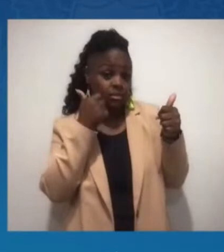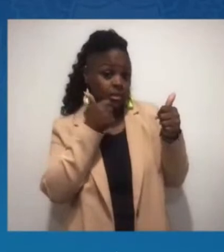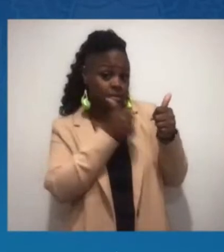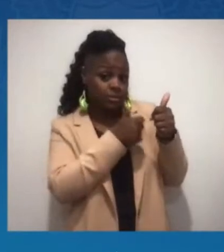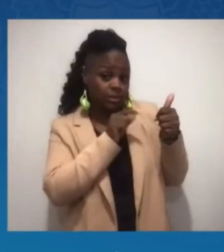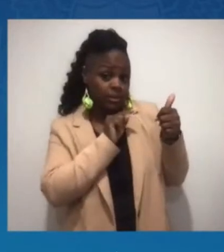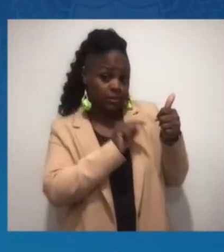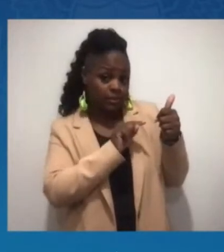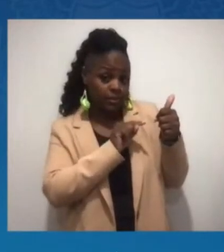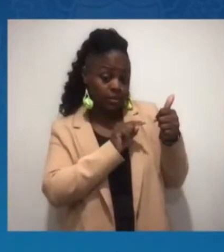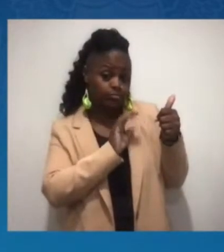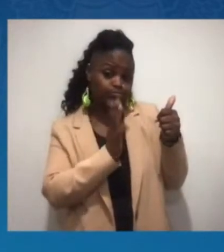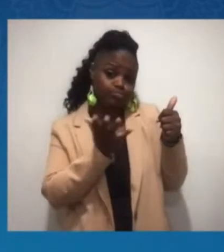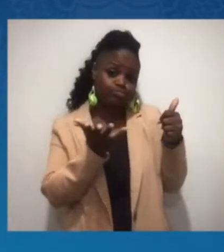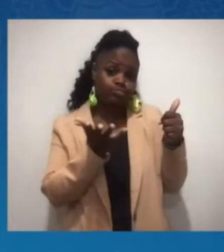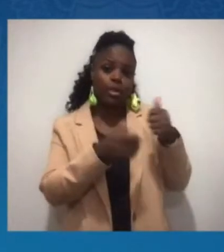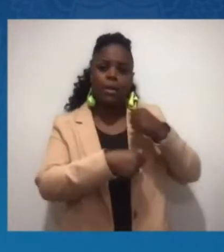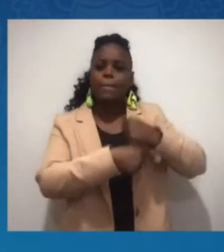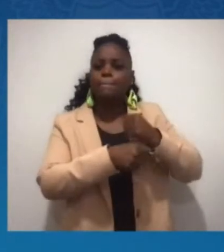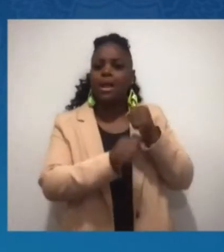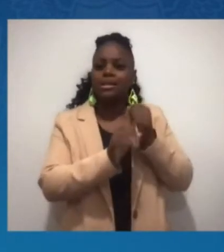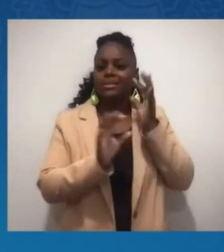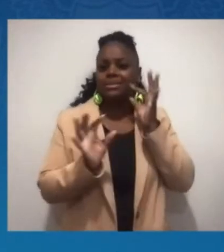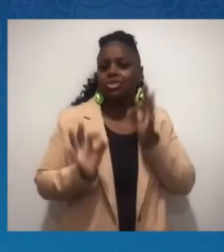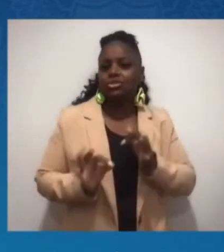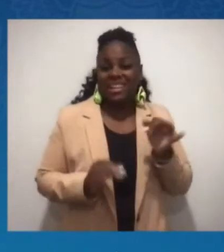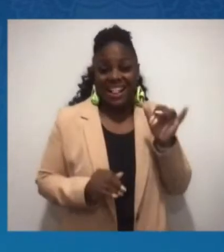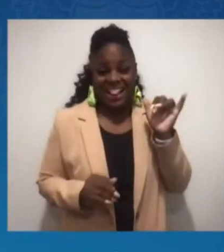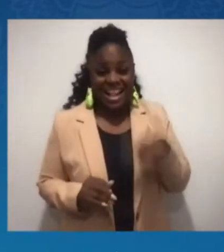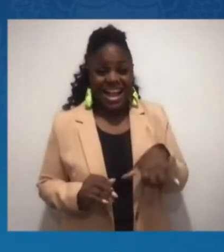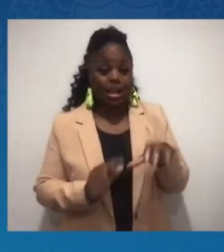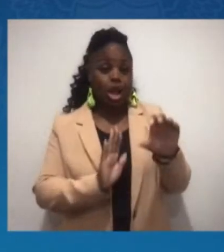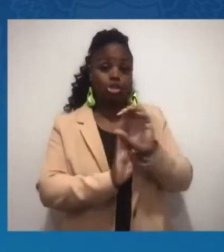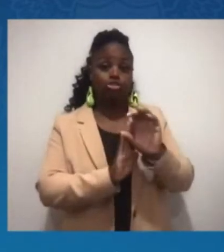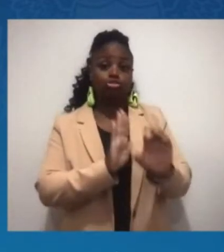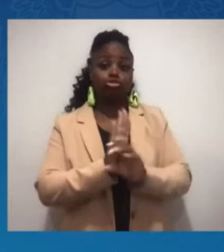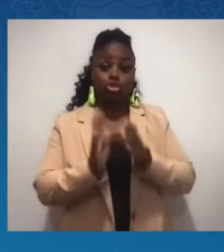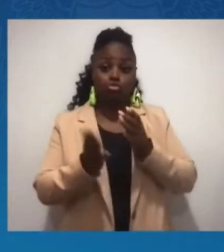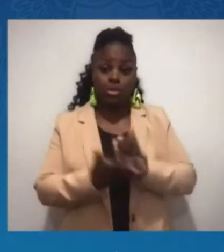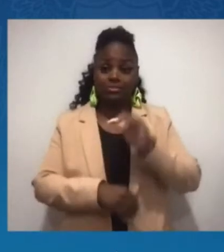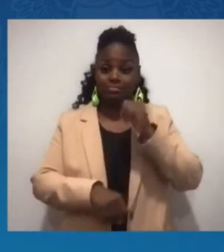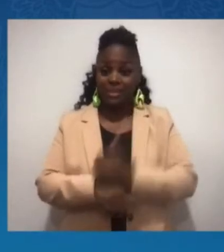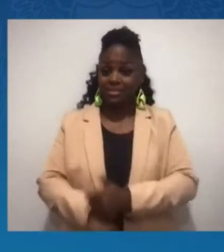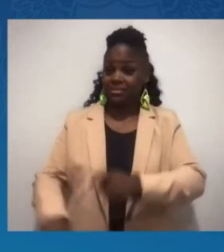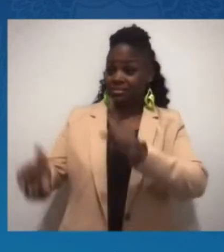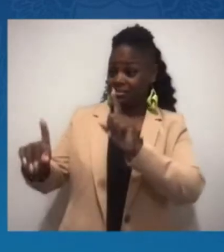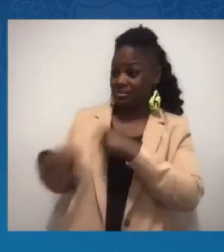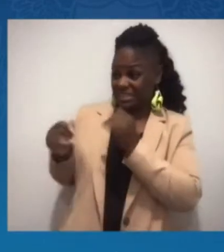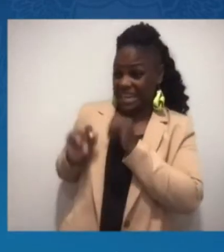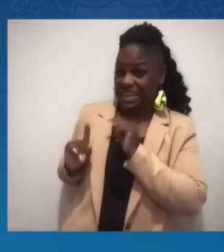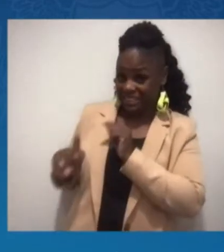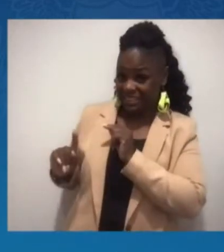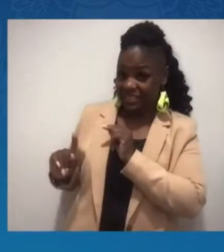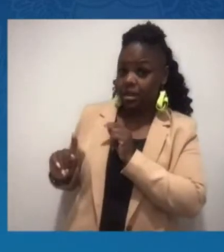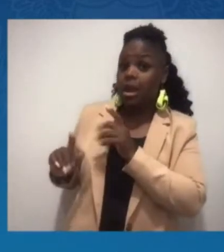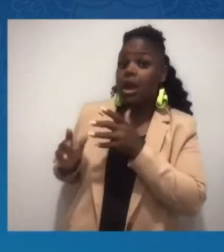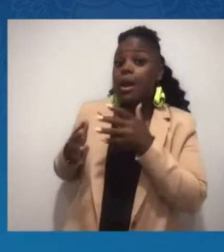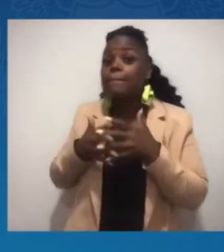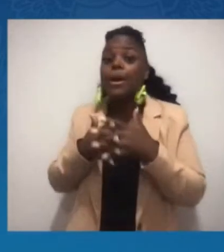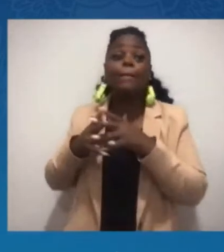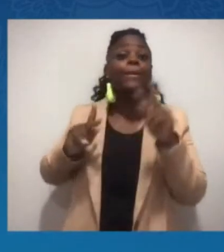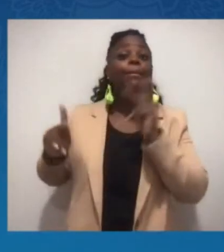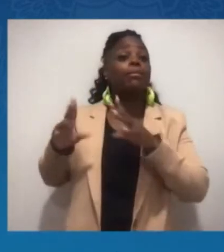constitutional right that had been recognized from the people of America, from the women